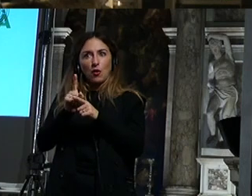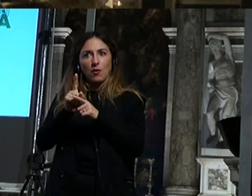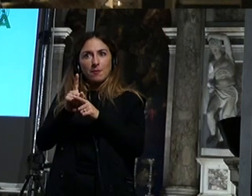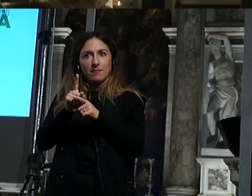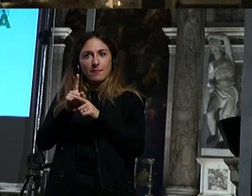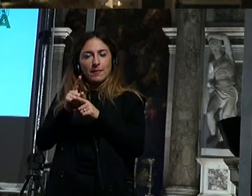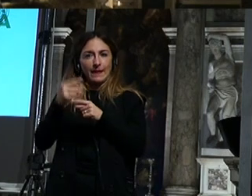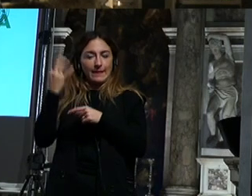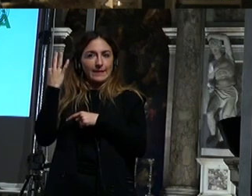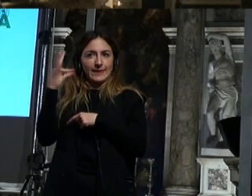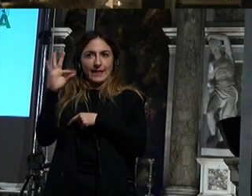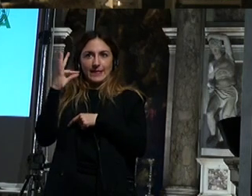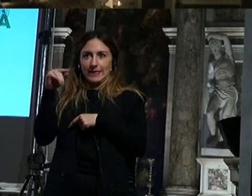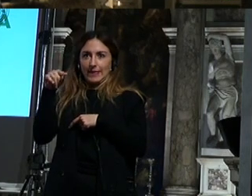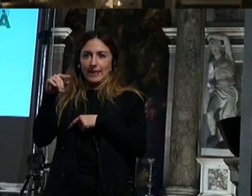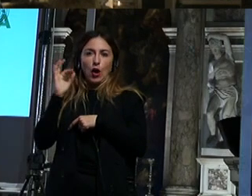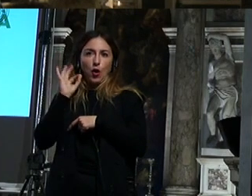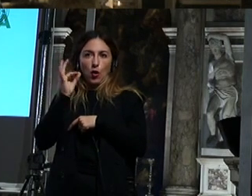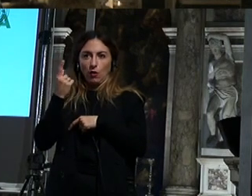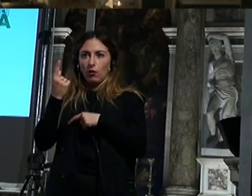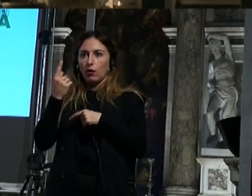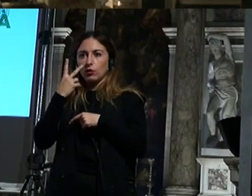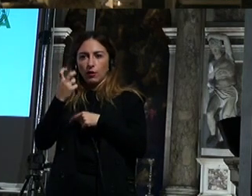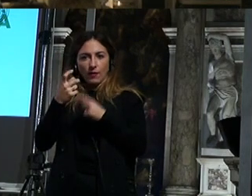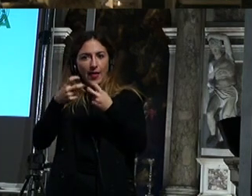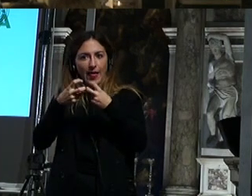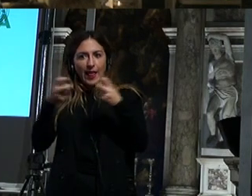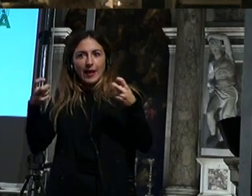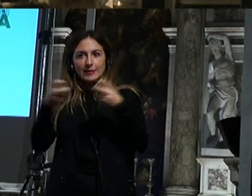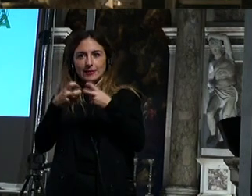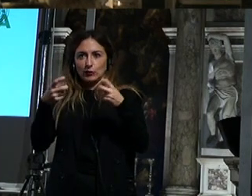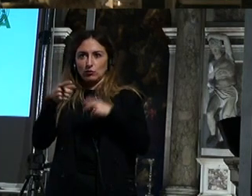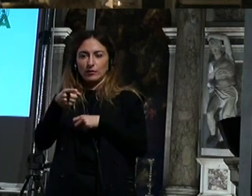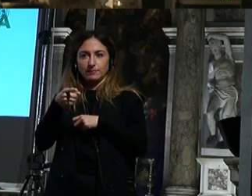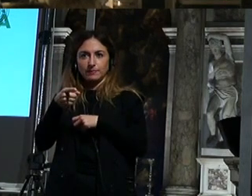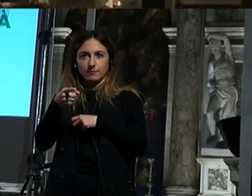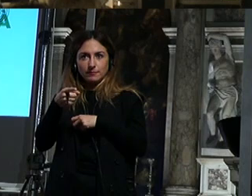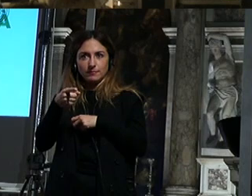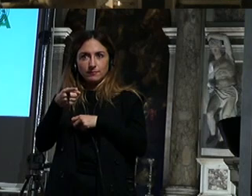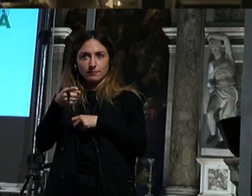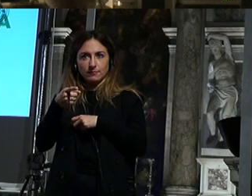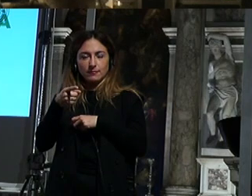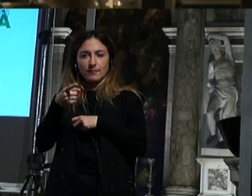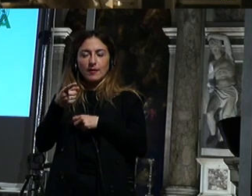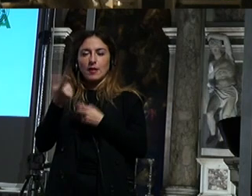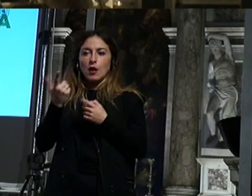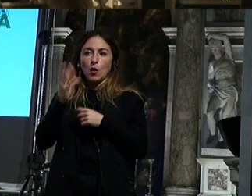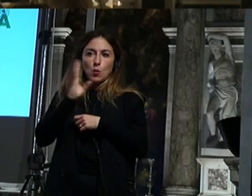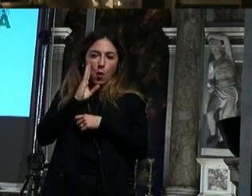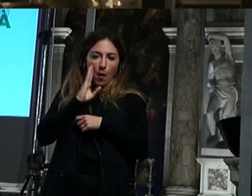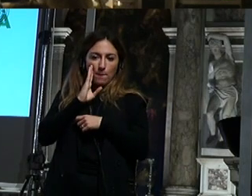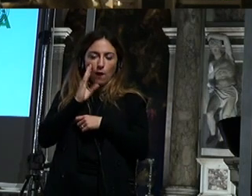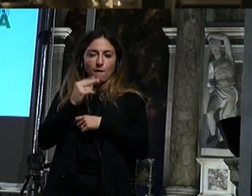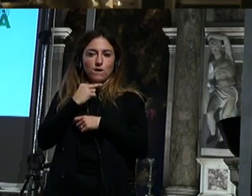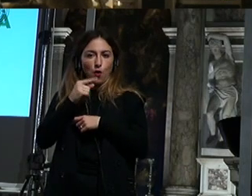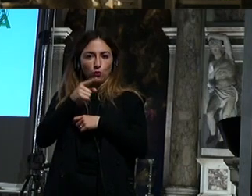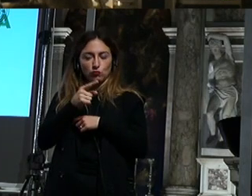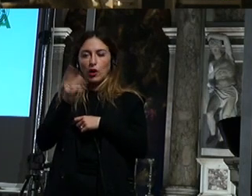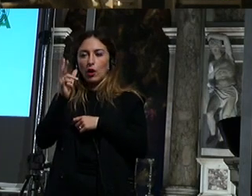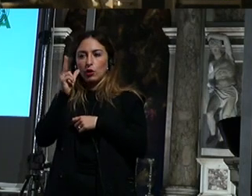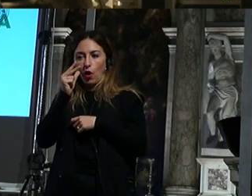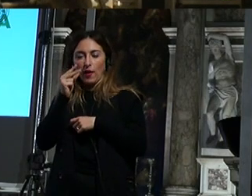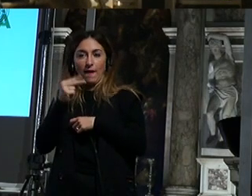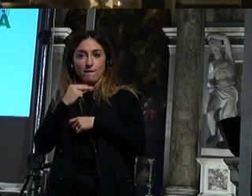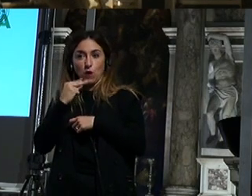gives me both to have different kinds of voices, a man and a woman. Why should I choose one or the other, old and young,